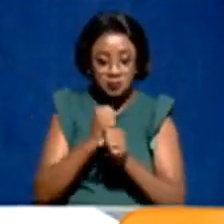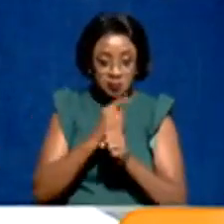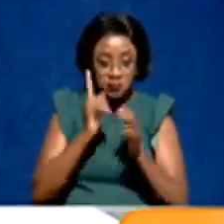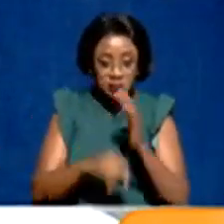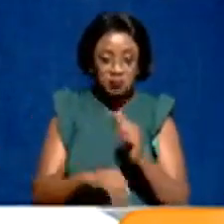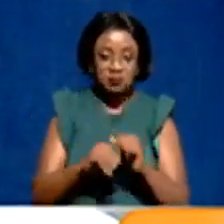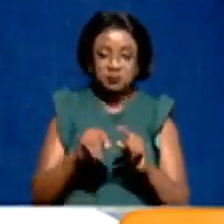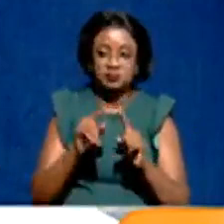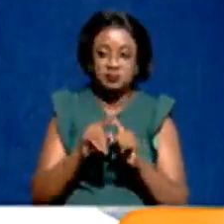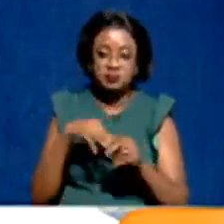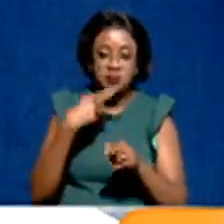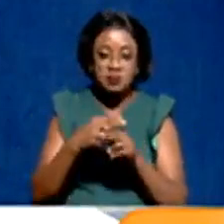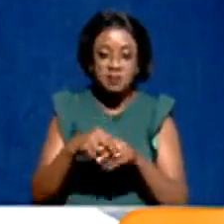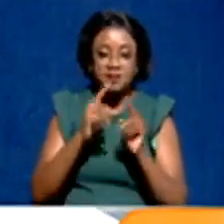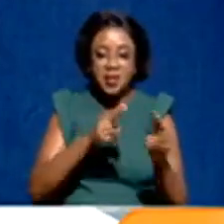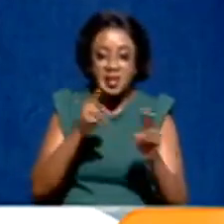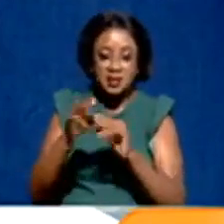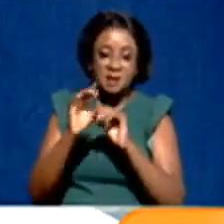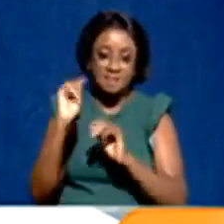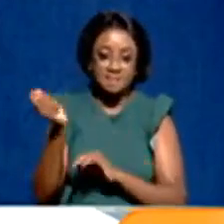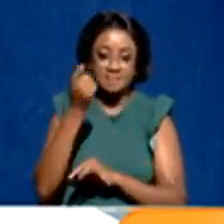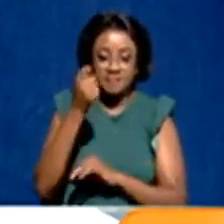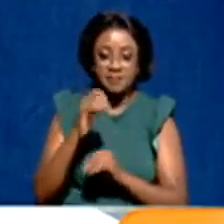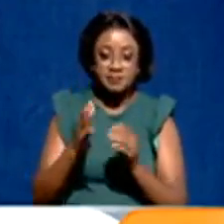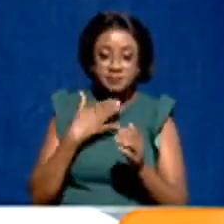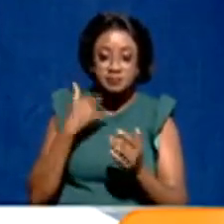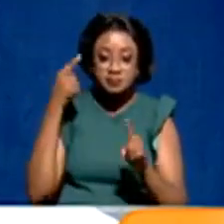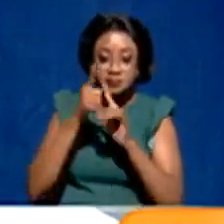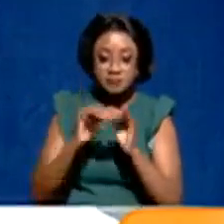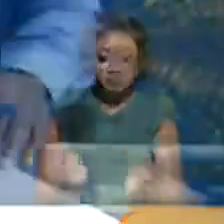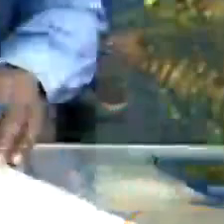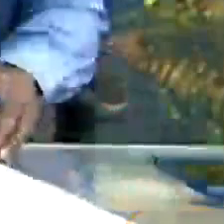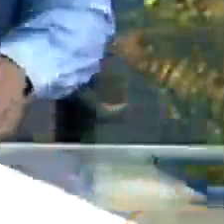Nature Kenya in the two counties to bring back its glory.